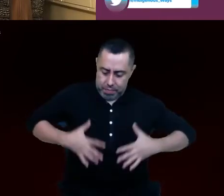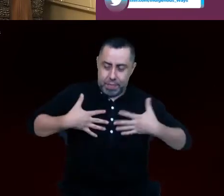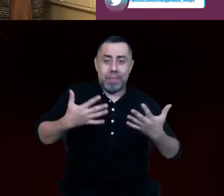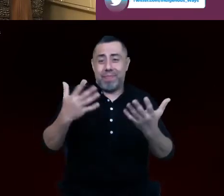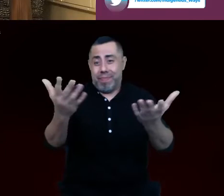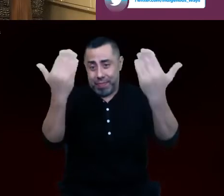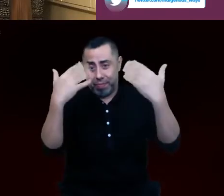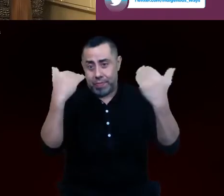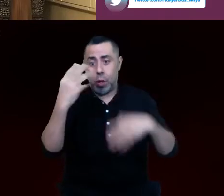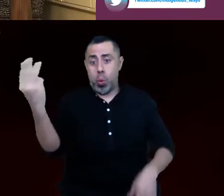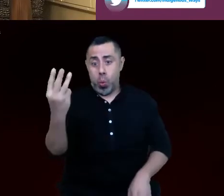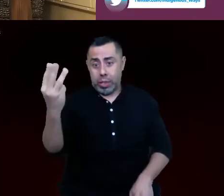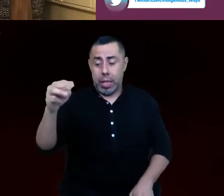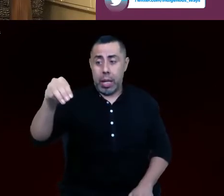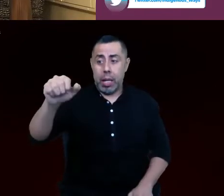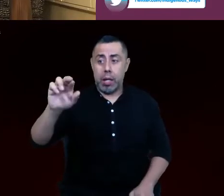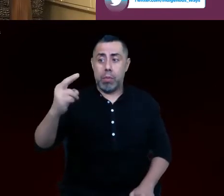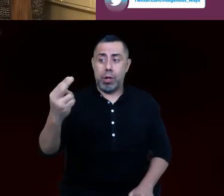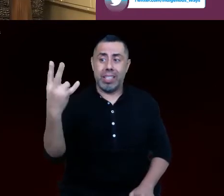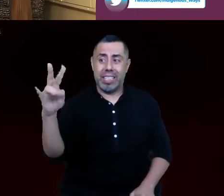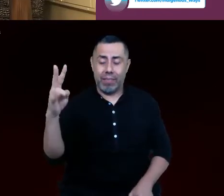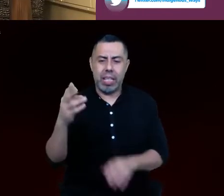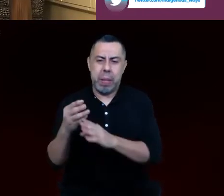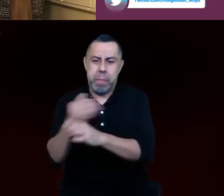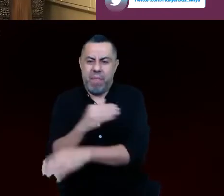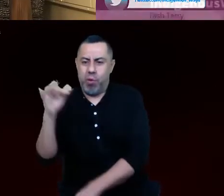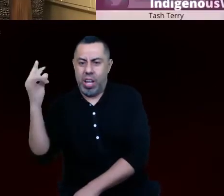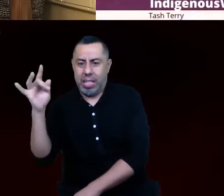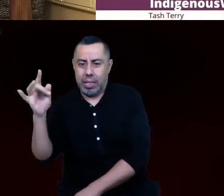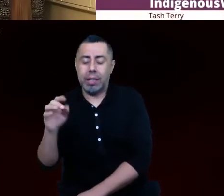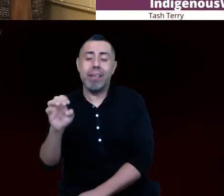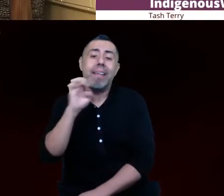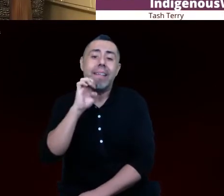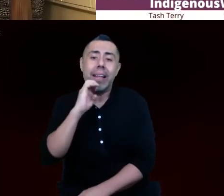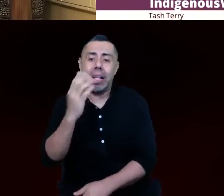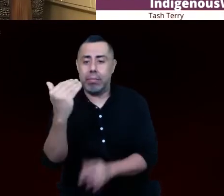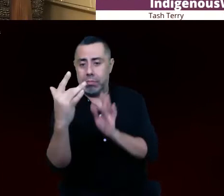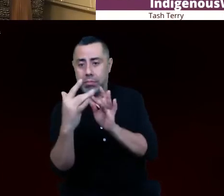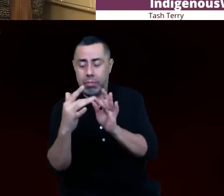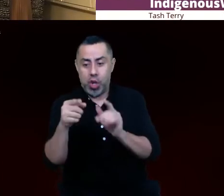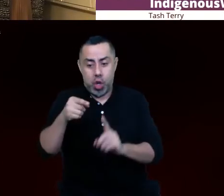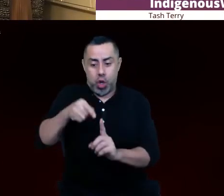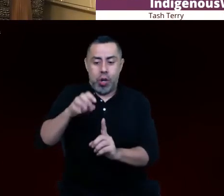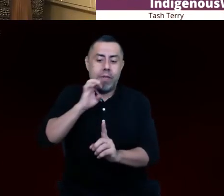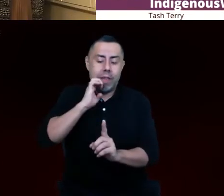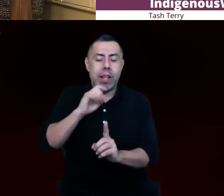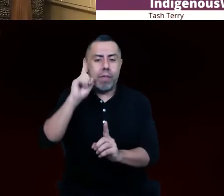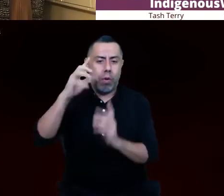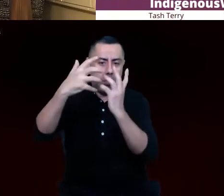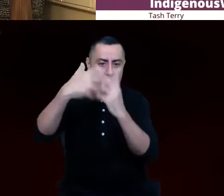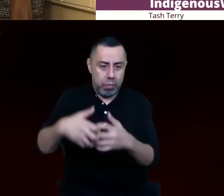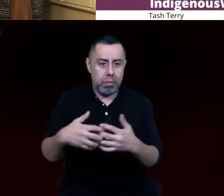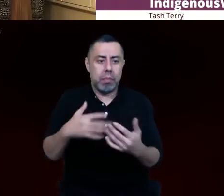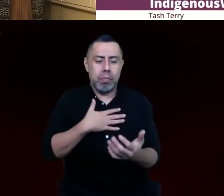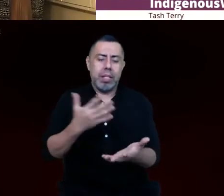be organizing and facilitating all these trucks going up. And please be involved. We love you. Thank